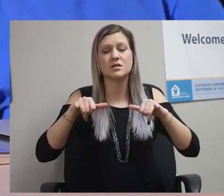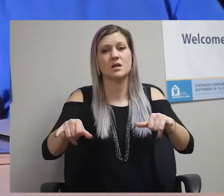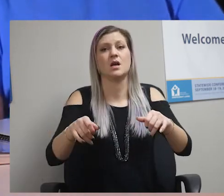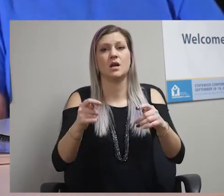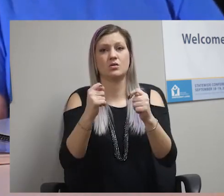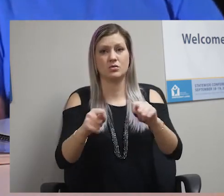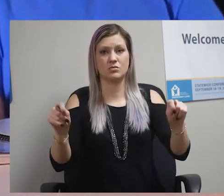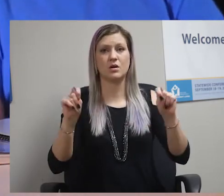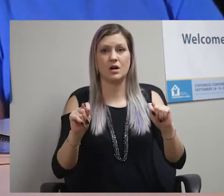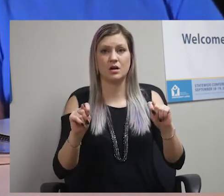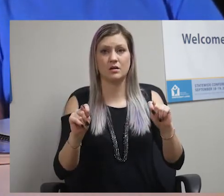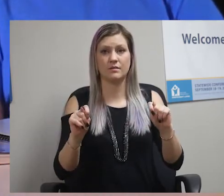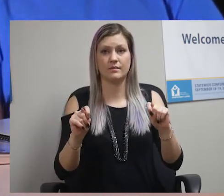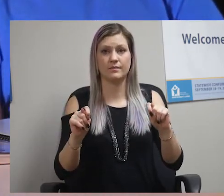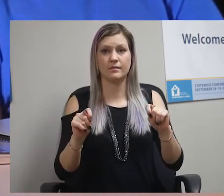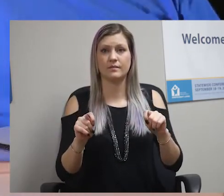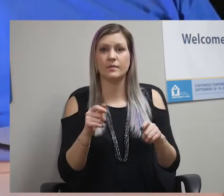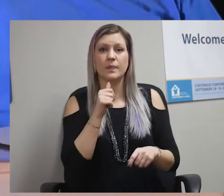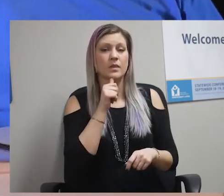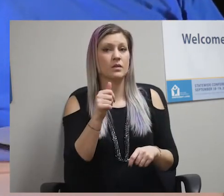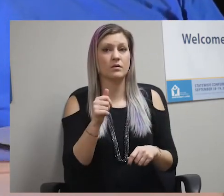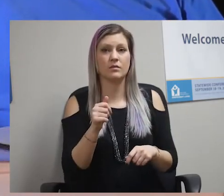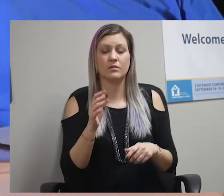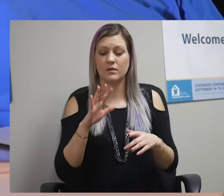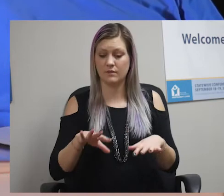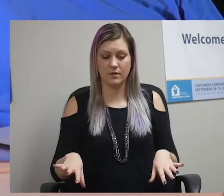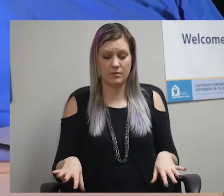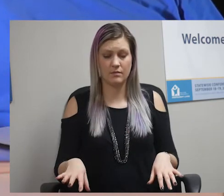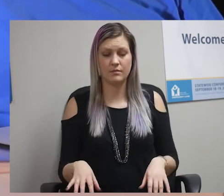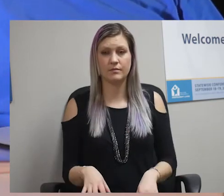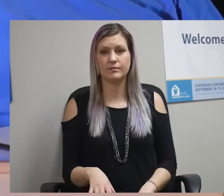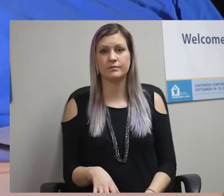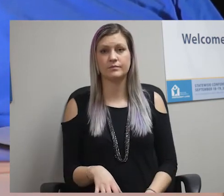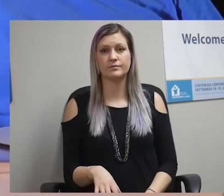Most of the time, you got legal rights to what you're doing. How do you meet people?